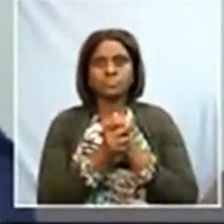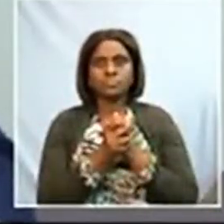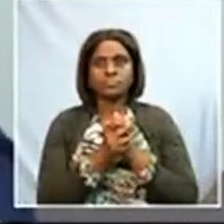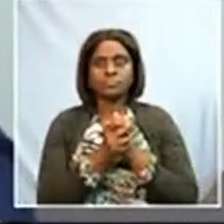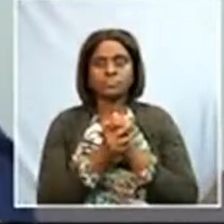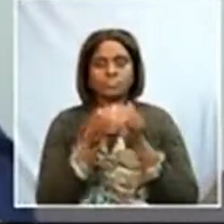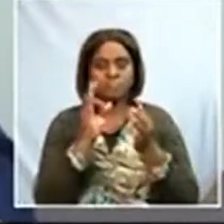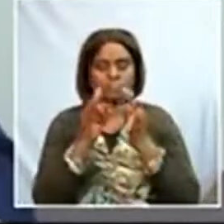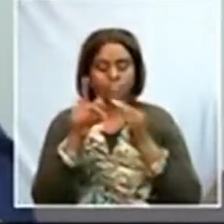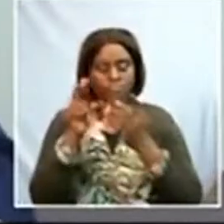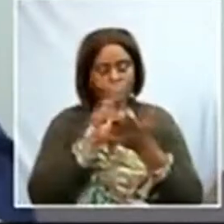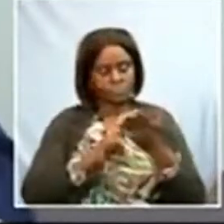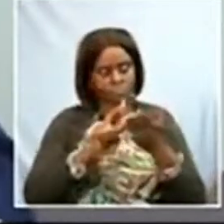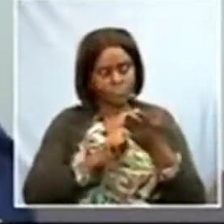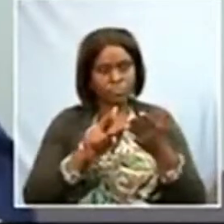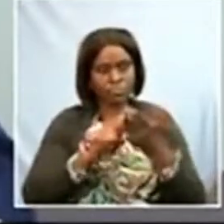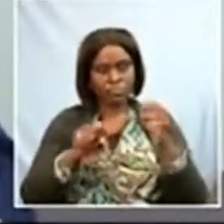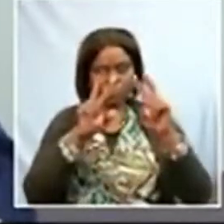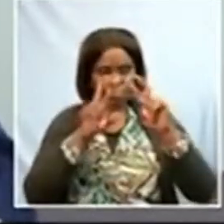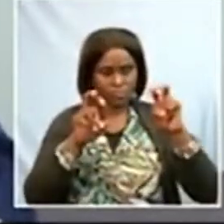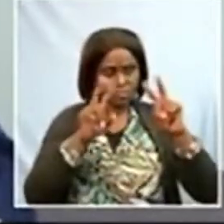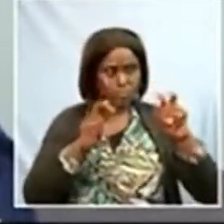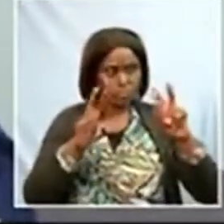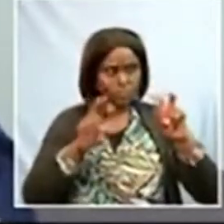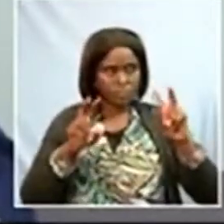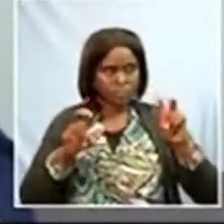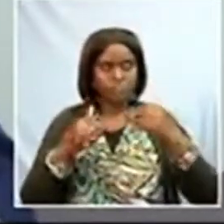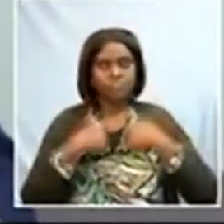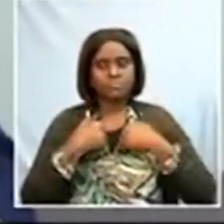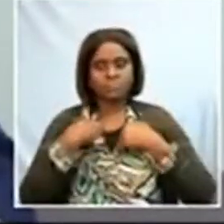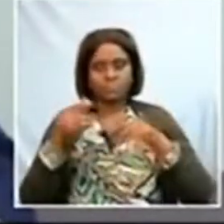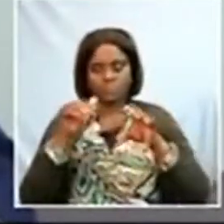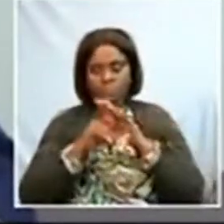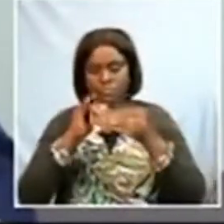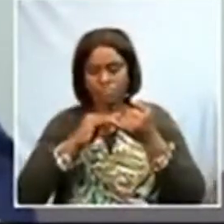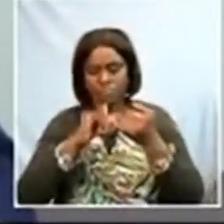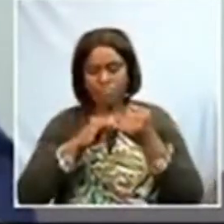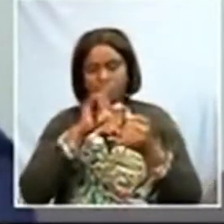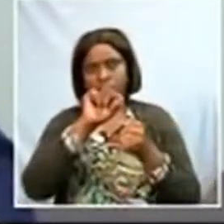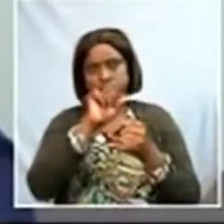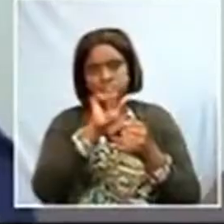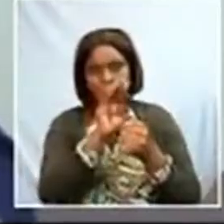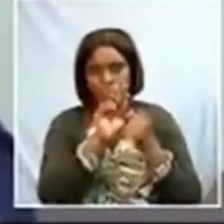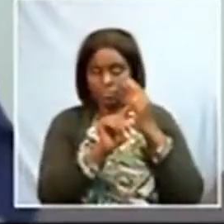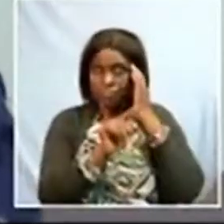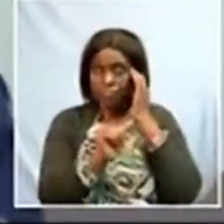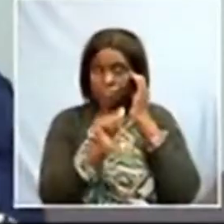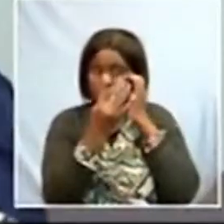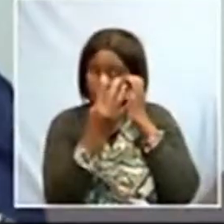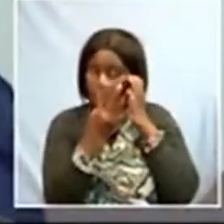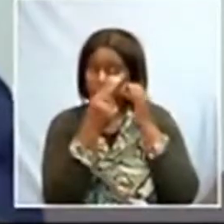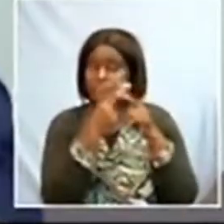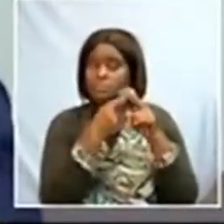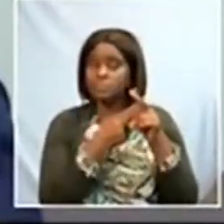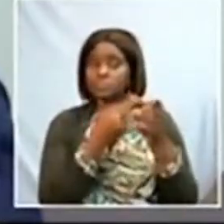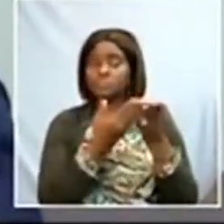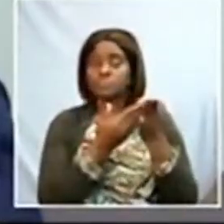if you read a physical inspection carried out in September 2024, 14 months